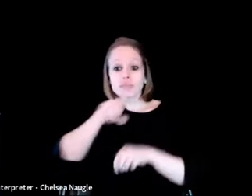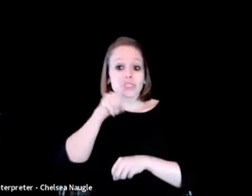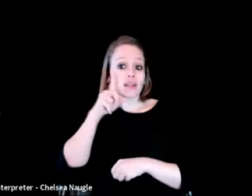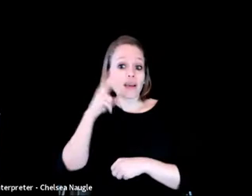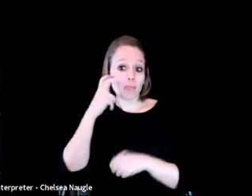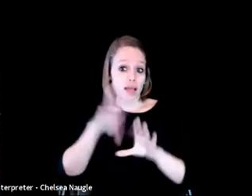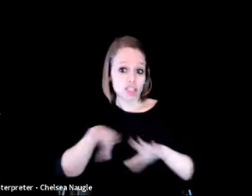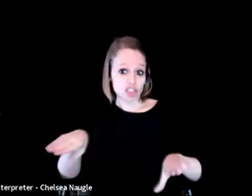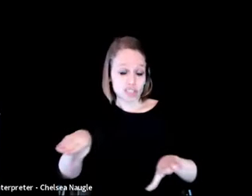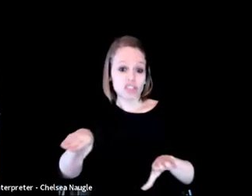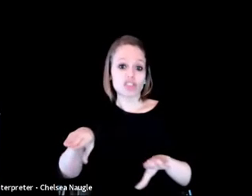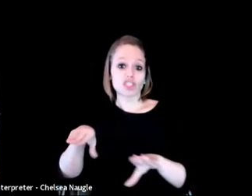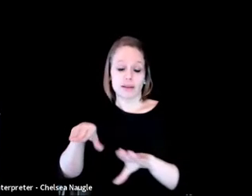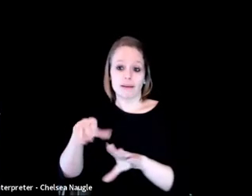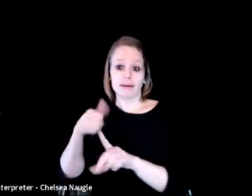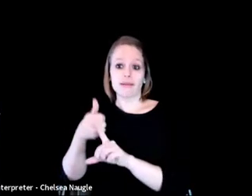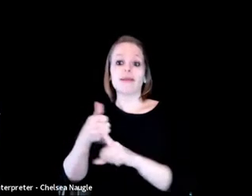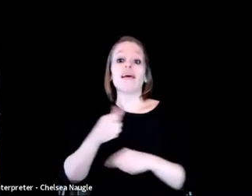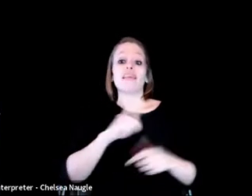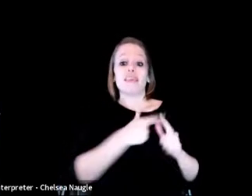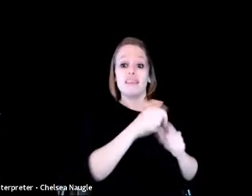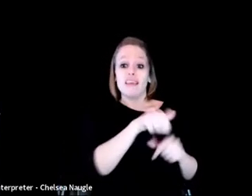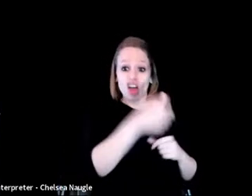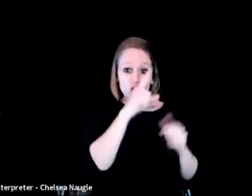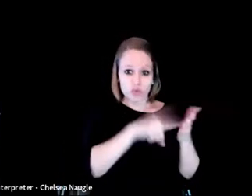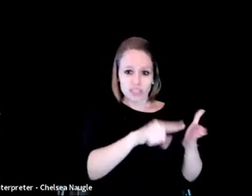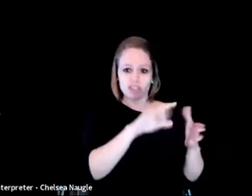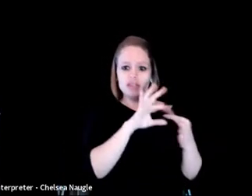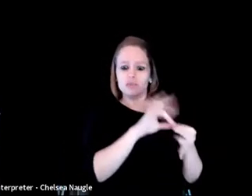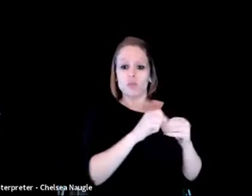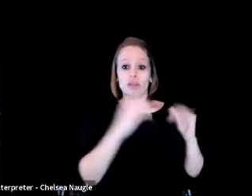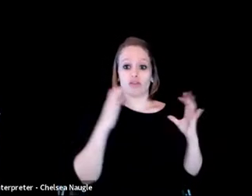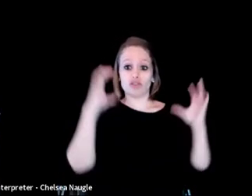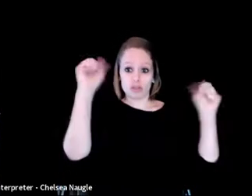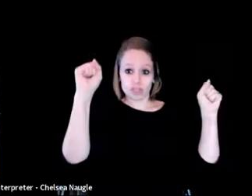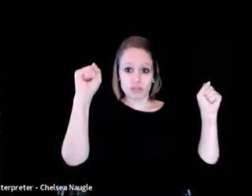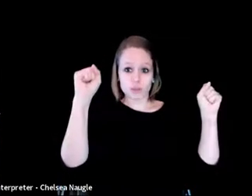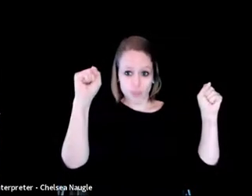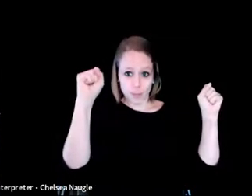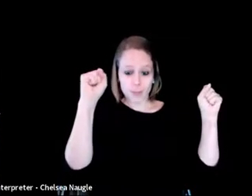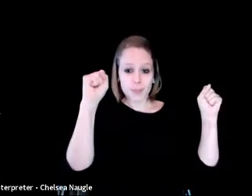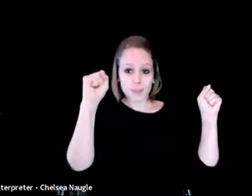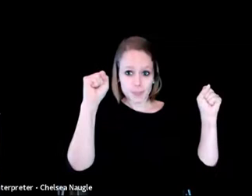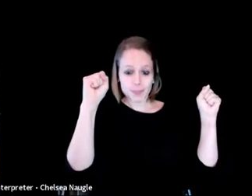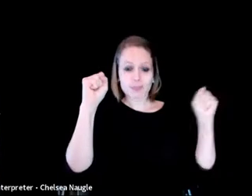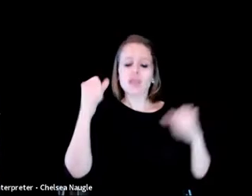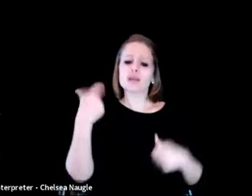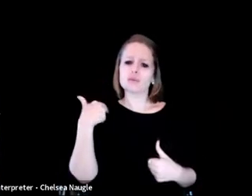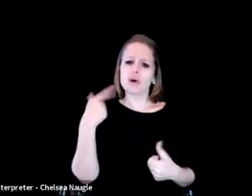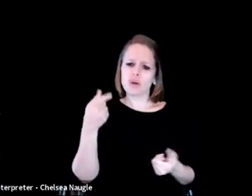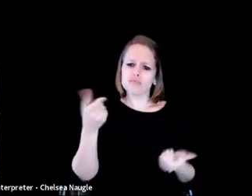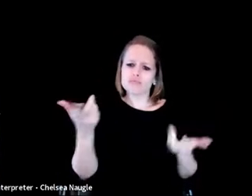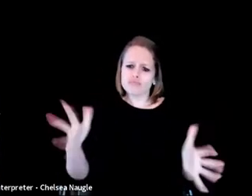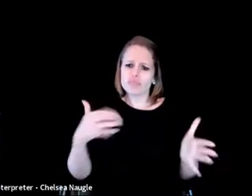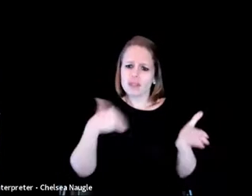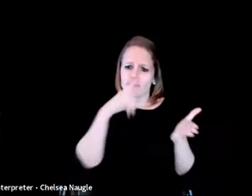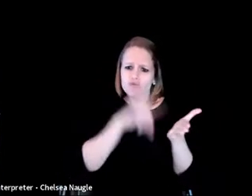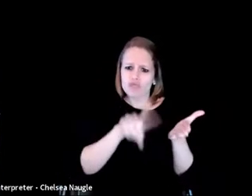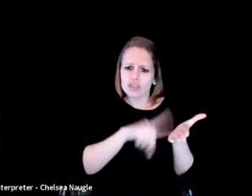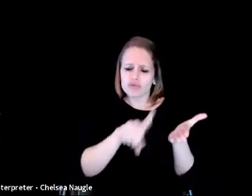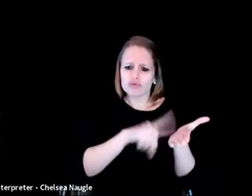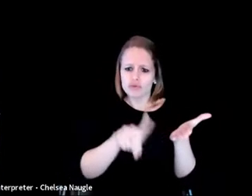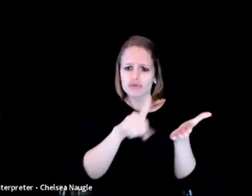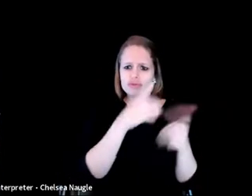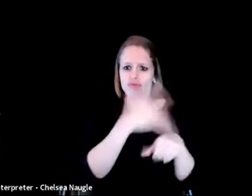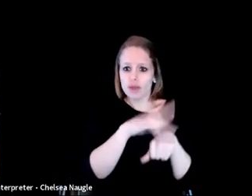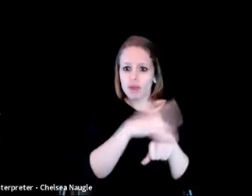with individuals with CHARGE syndrome. So I think it's important that we know that there's research out there that's looked at this. And what they've looked at was